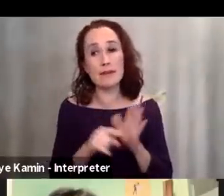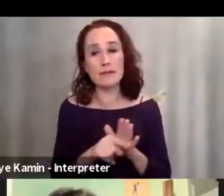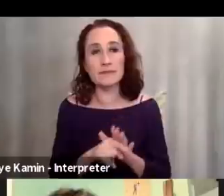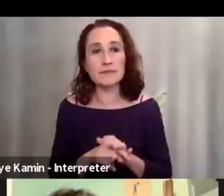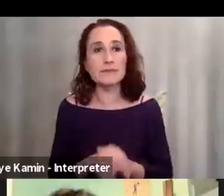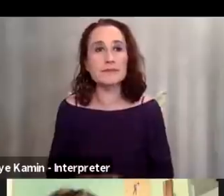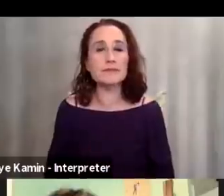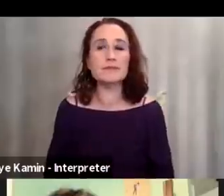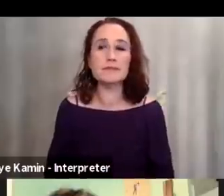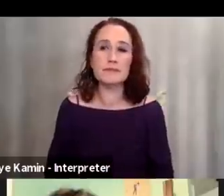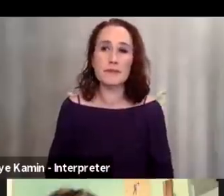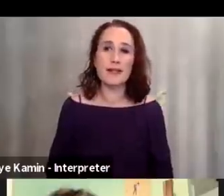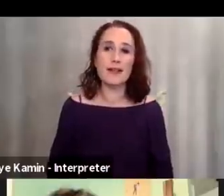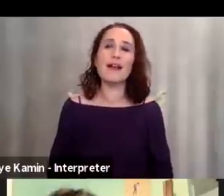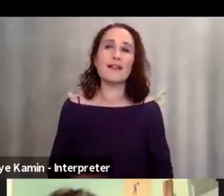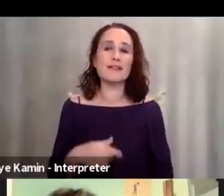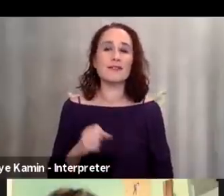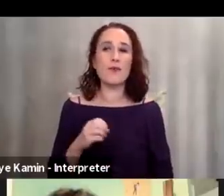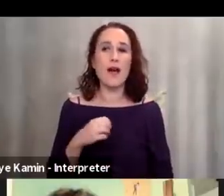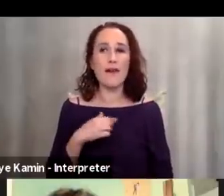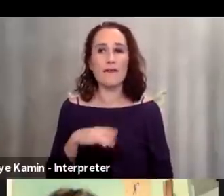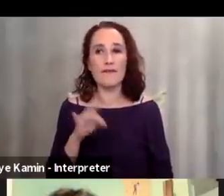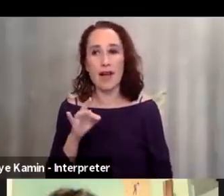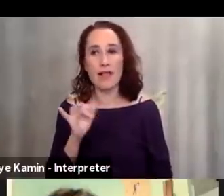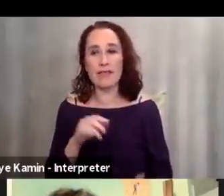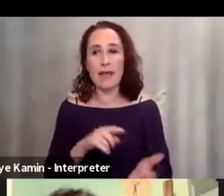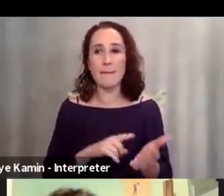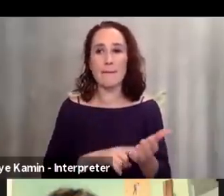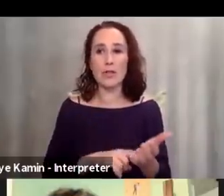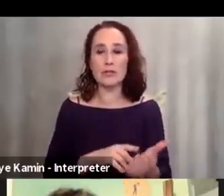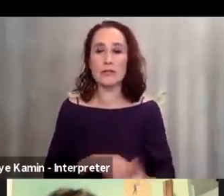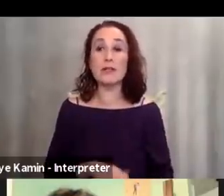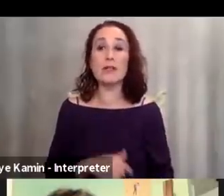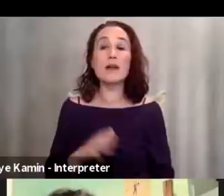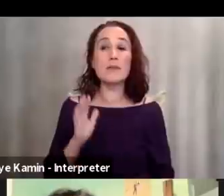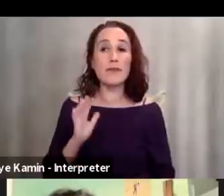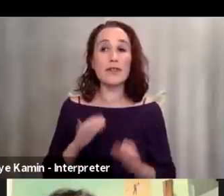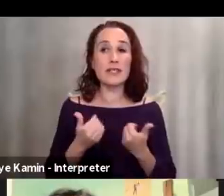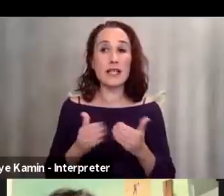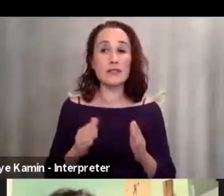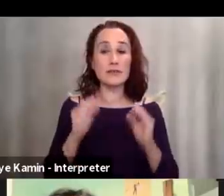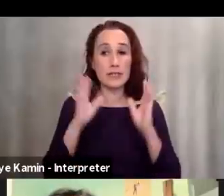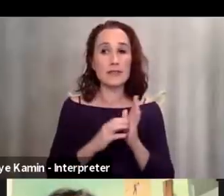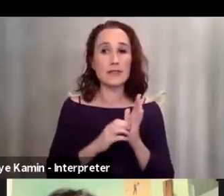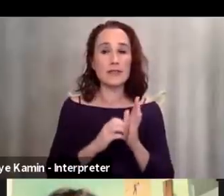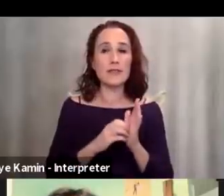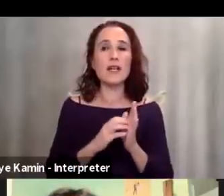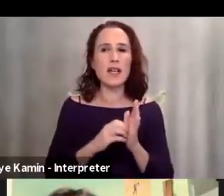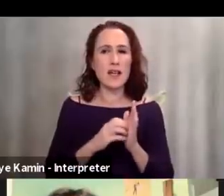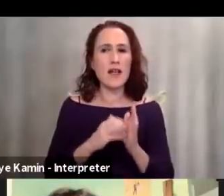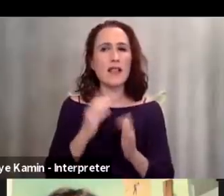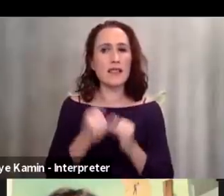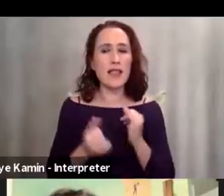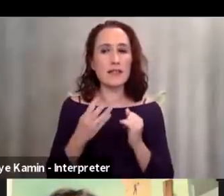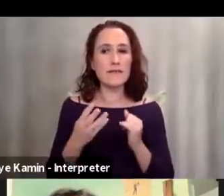I am on the pulse of it. I also, from my years as a classroom teacher and then my last couple of years in education, I was